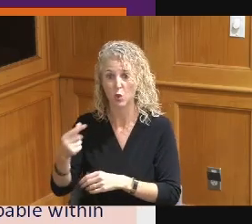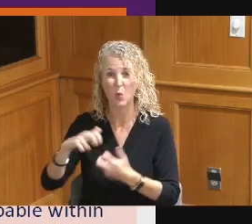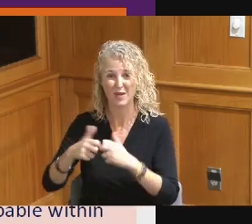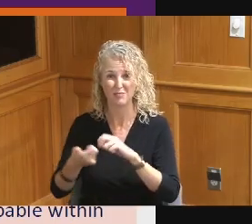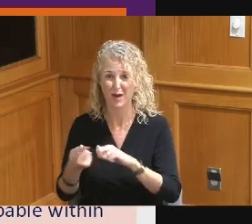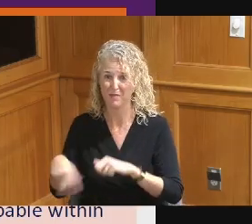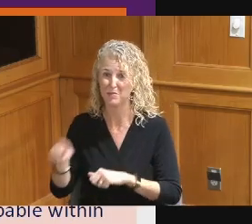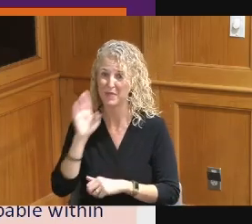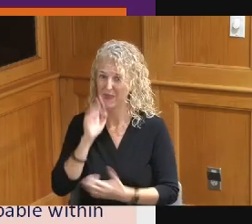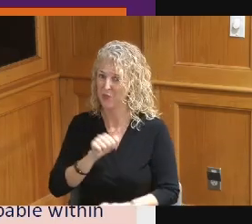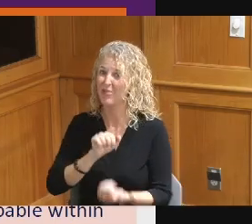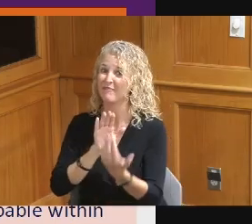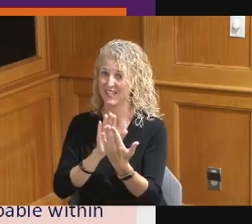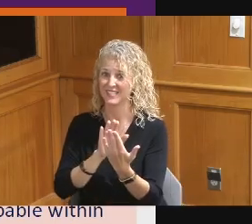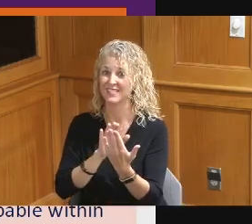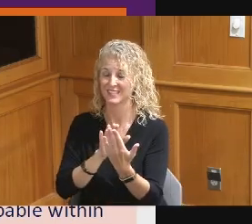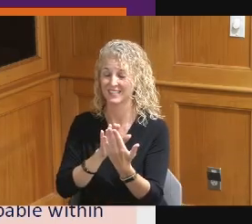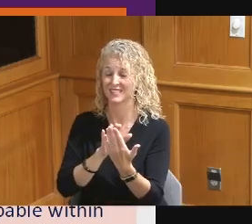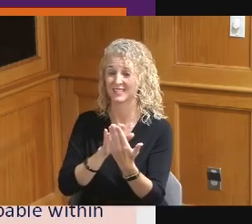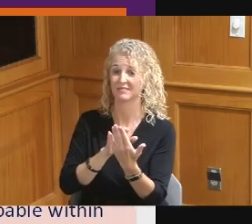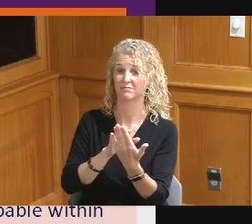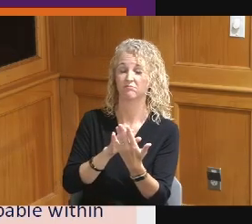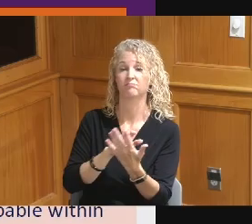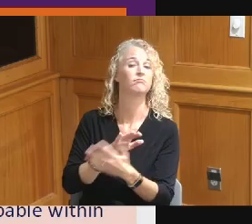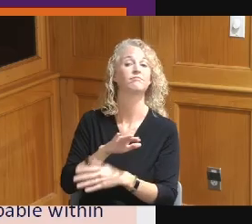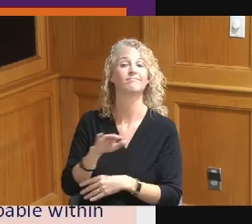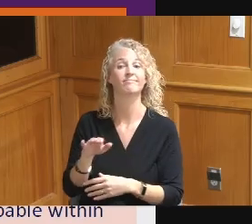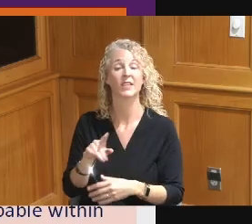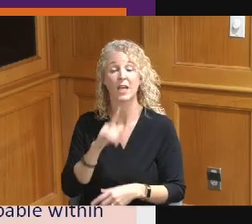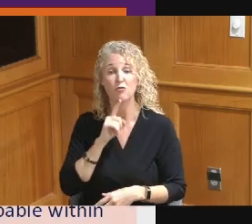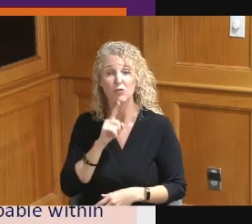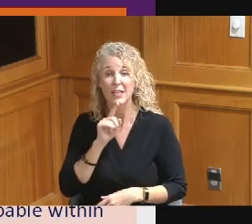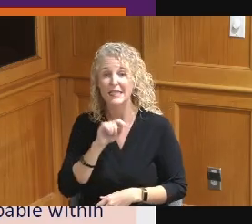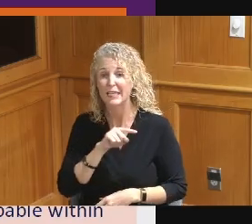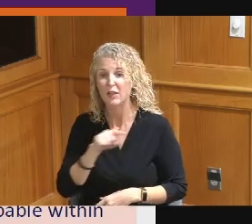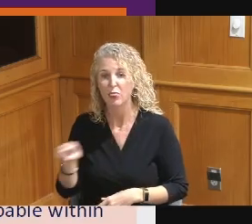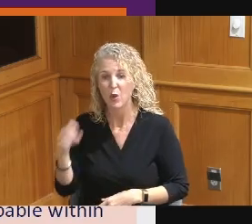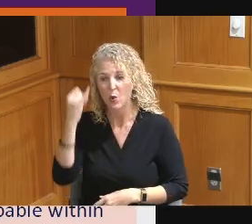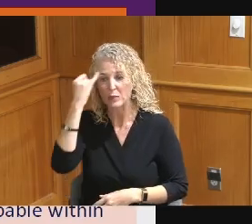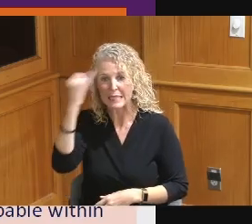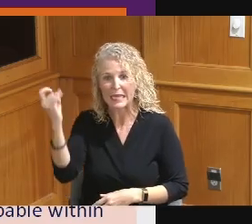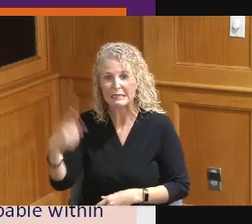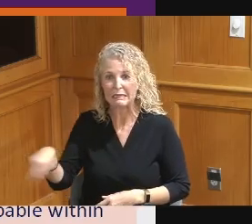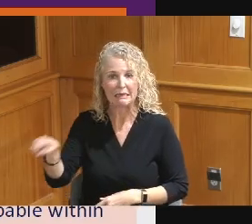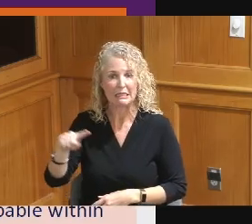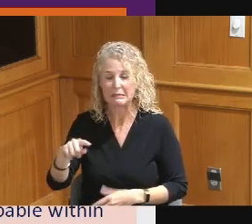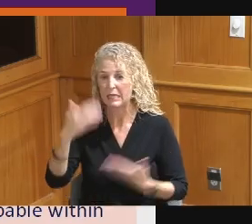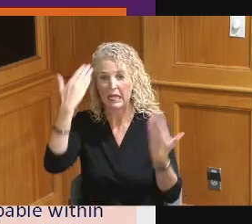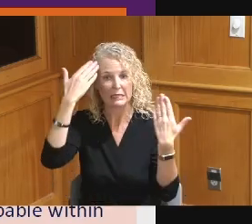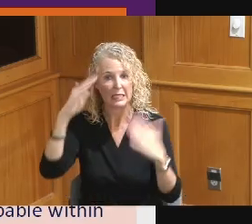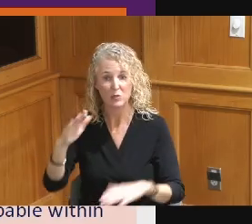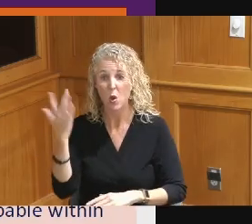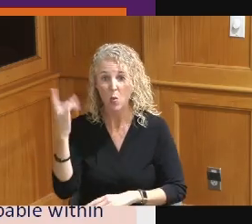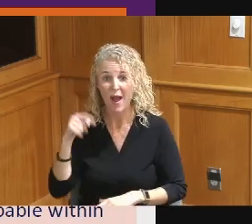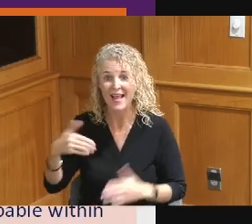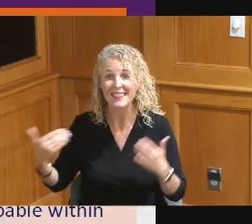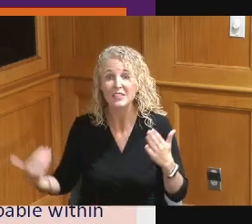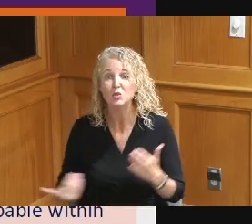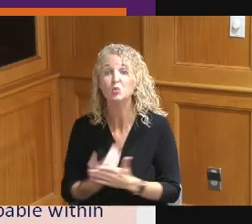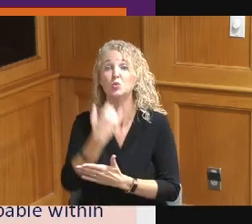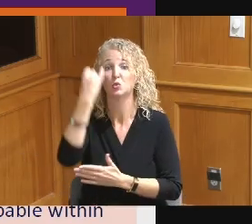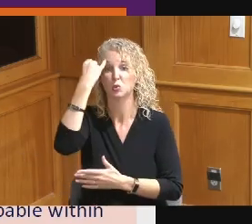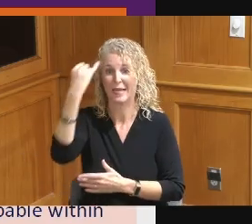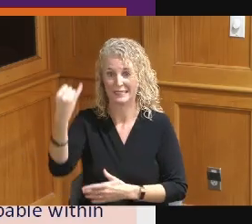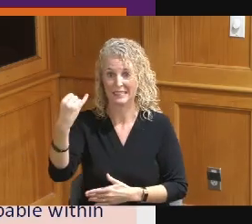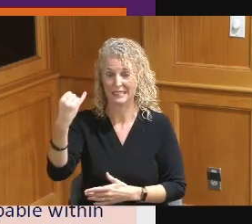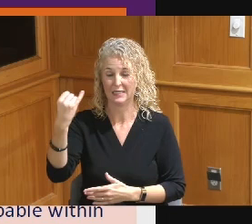to encounter, all of which are things that they were not necessarily familiar with ahead of time because this is a new space. And that's part of the point